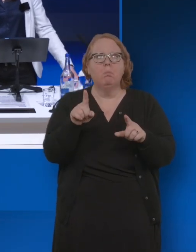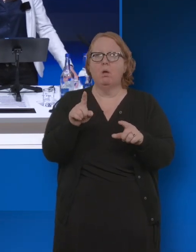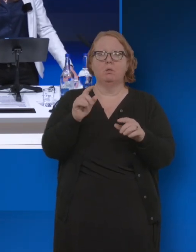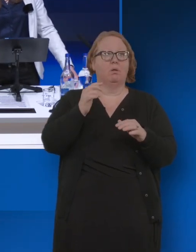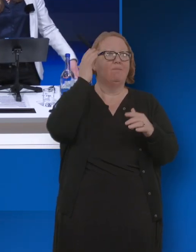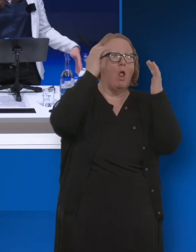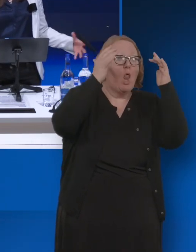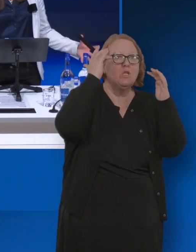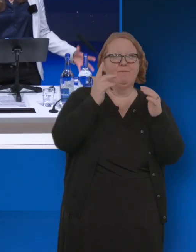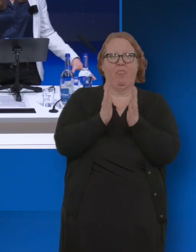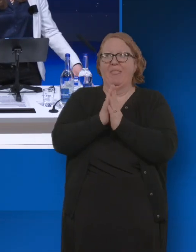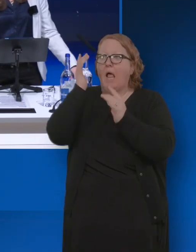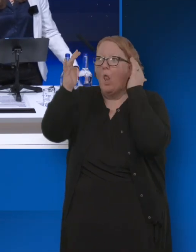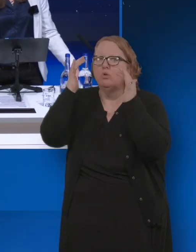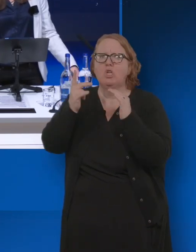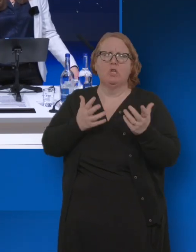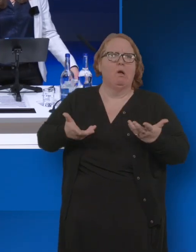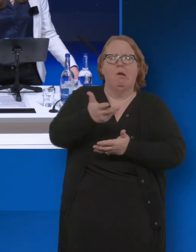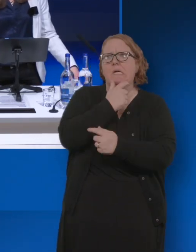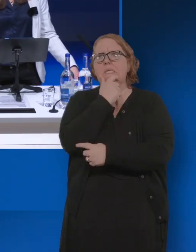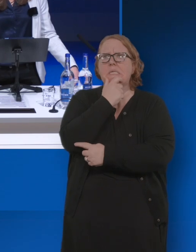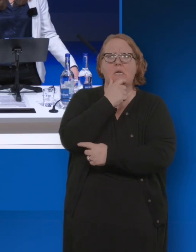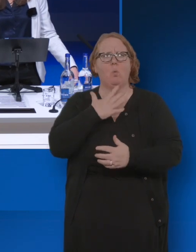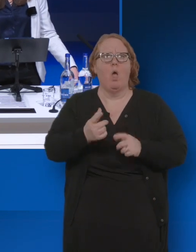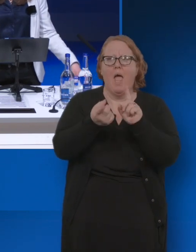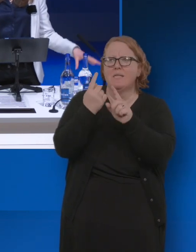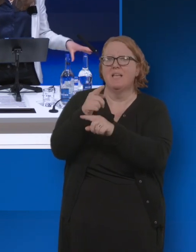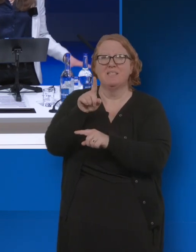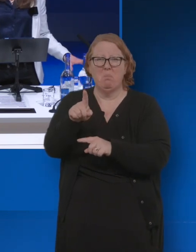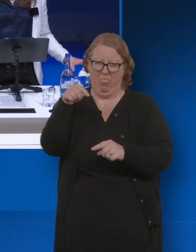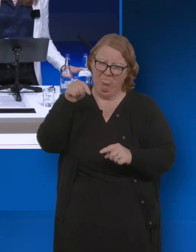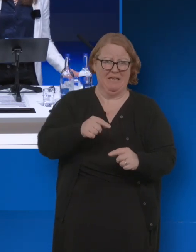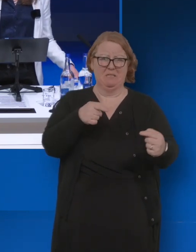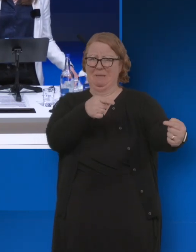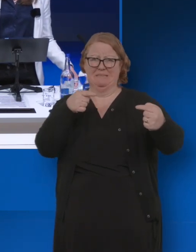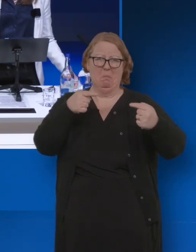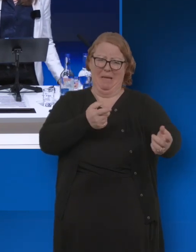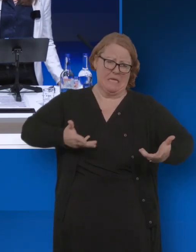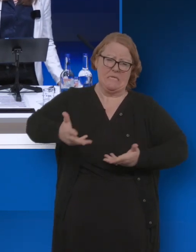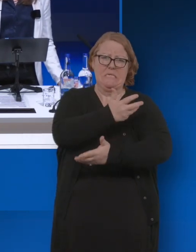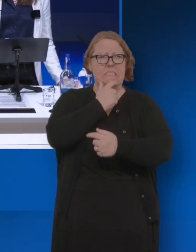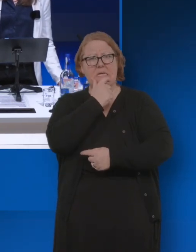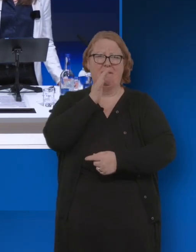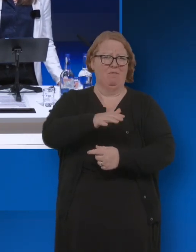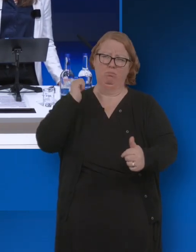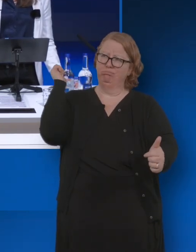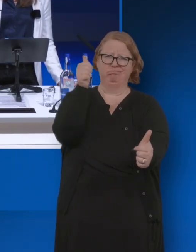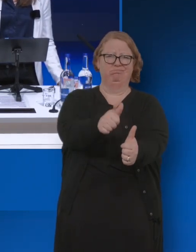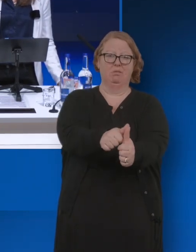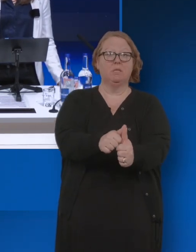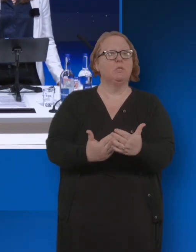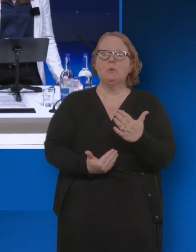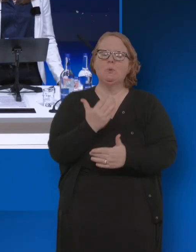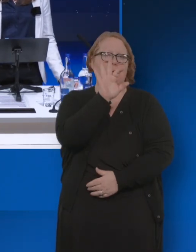philosophers and theologians are scrabbling around for answers to this. But this has been debated since the ancient world. It's not a